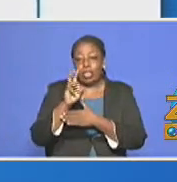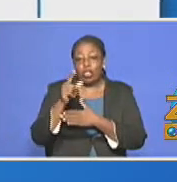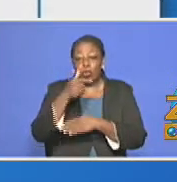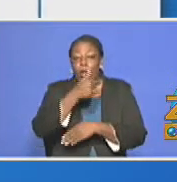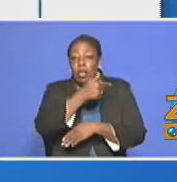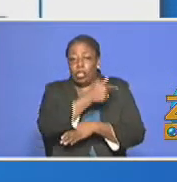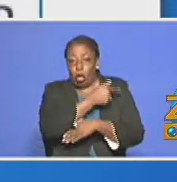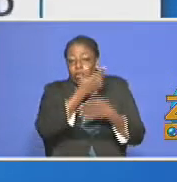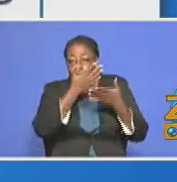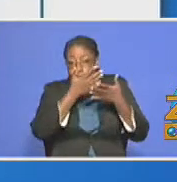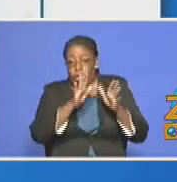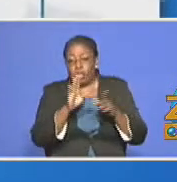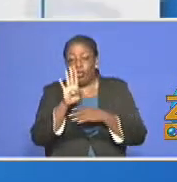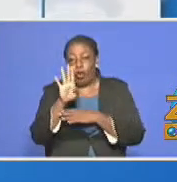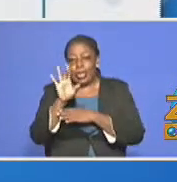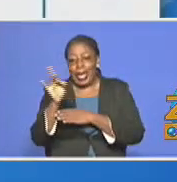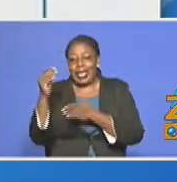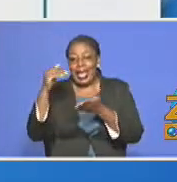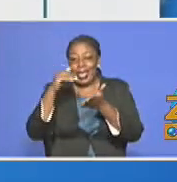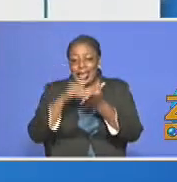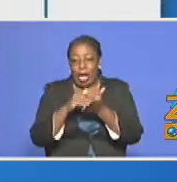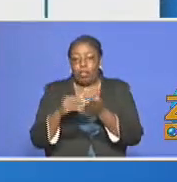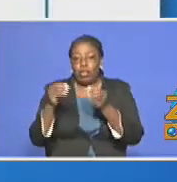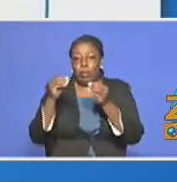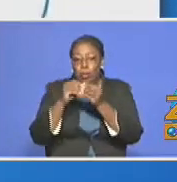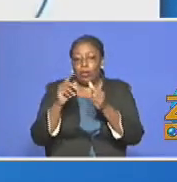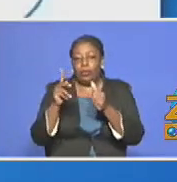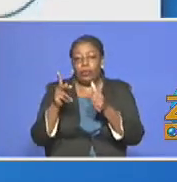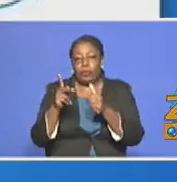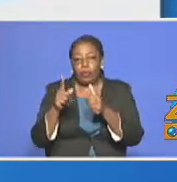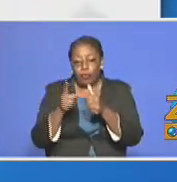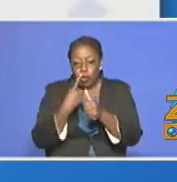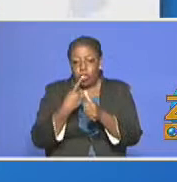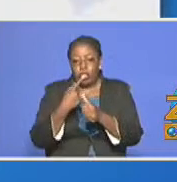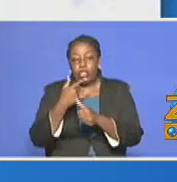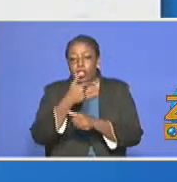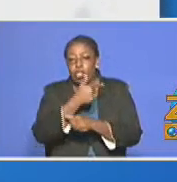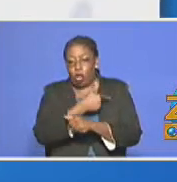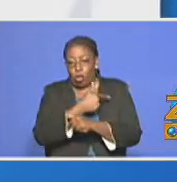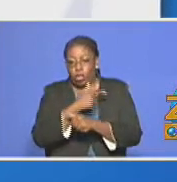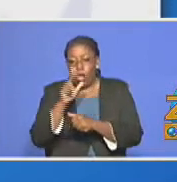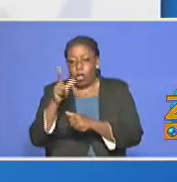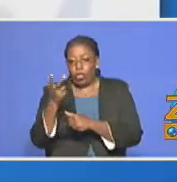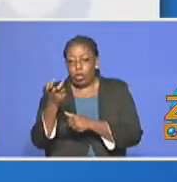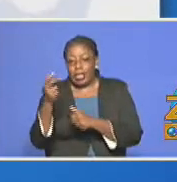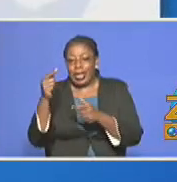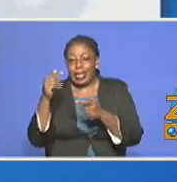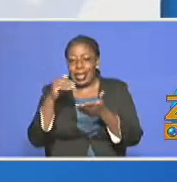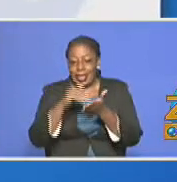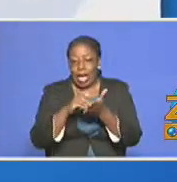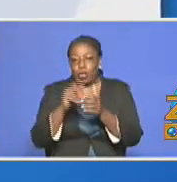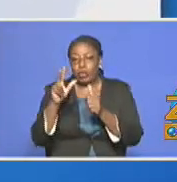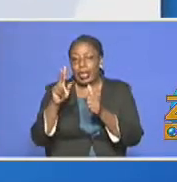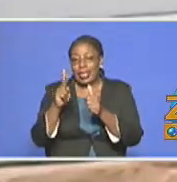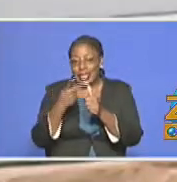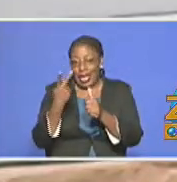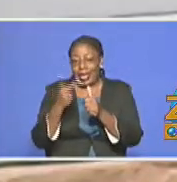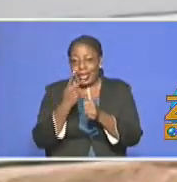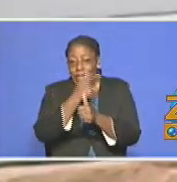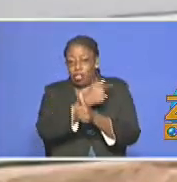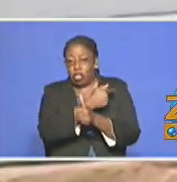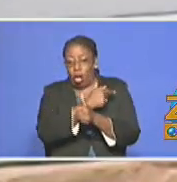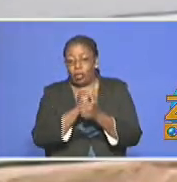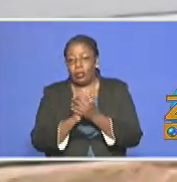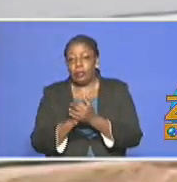been administered, 48,000 plus with their first shot, 13,700 plus with their second.